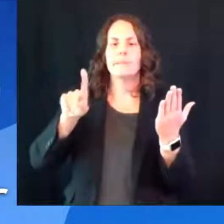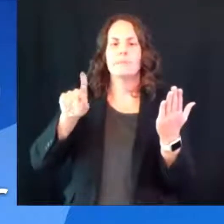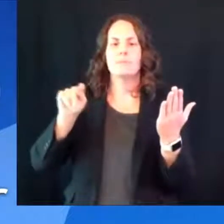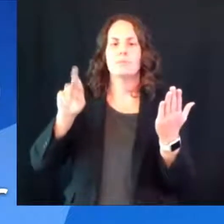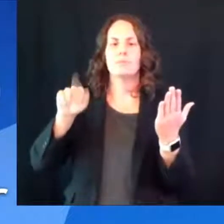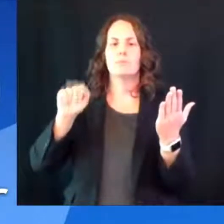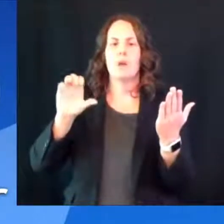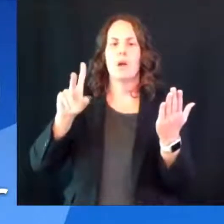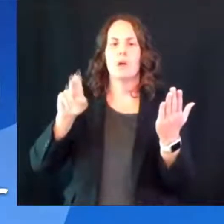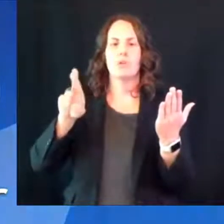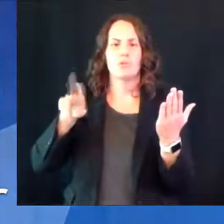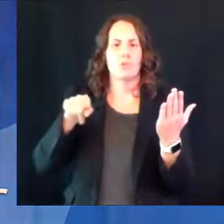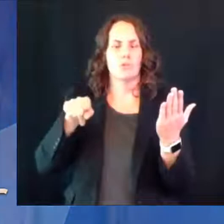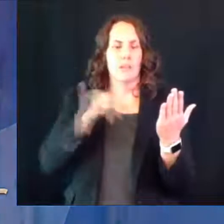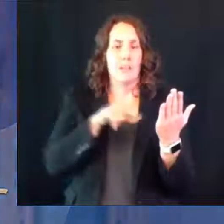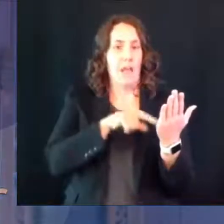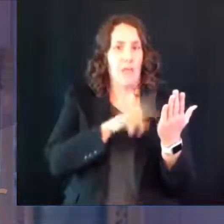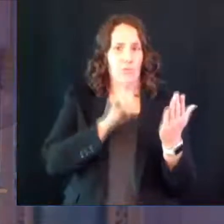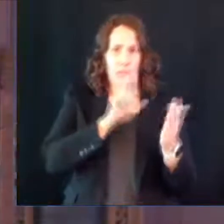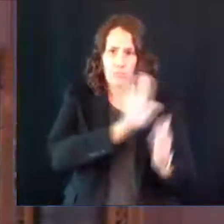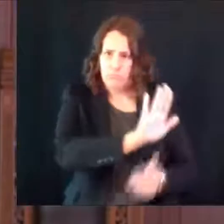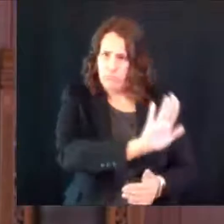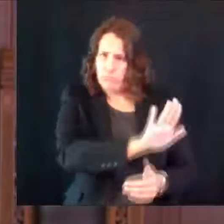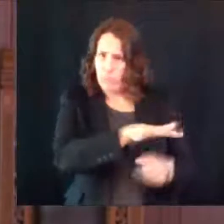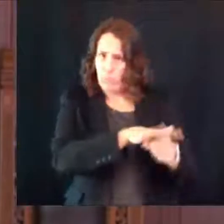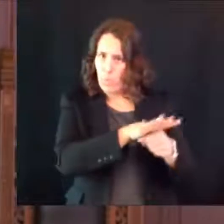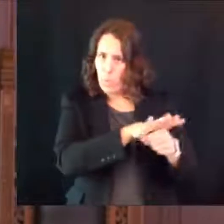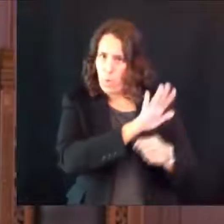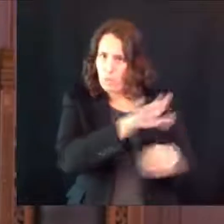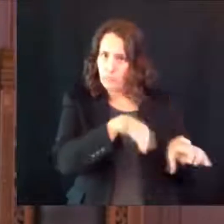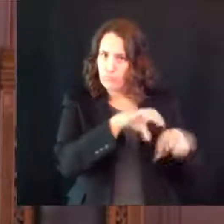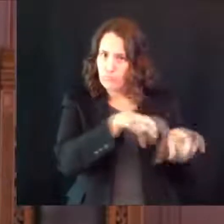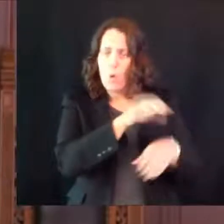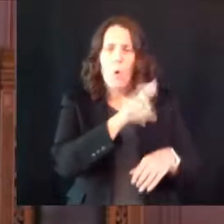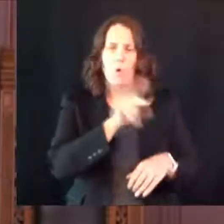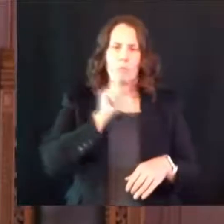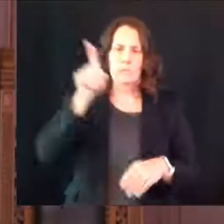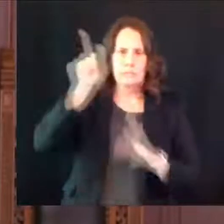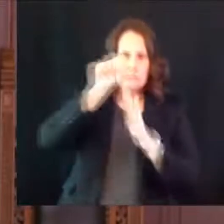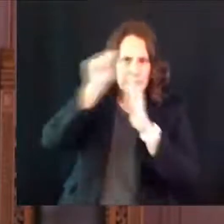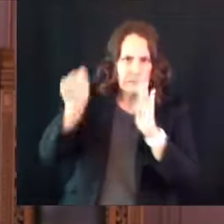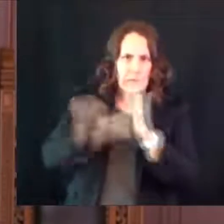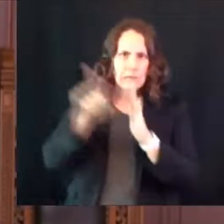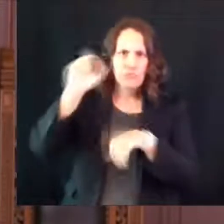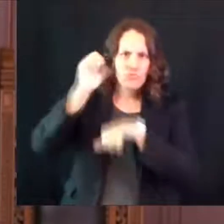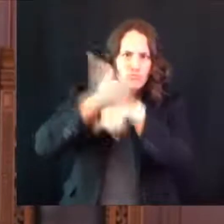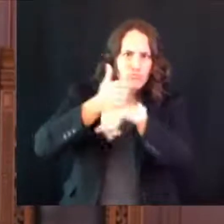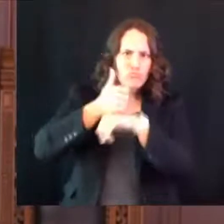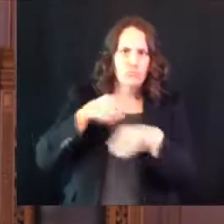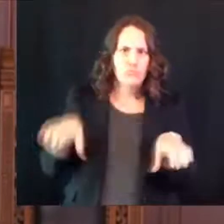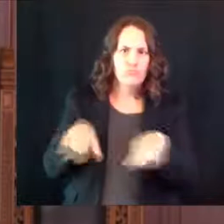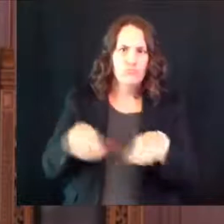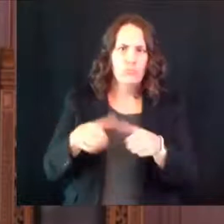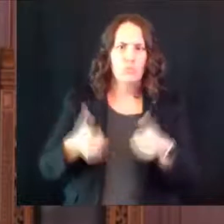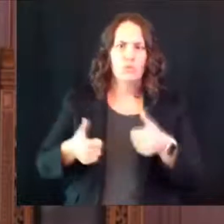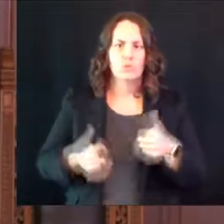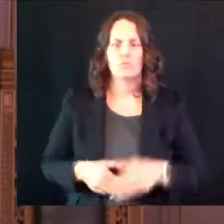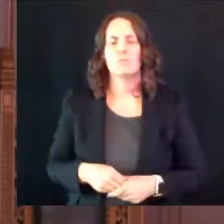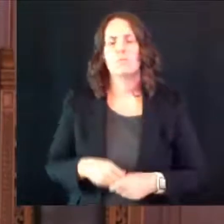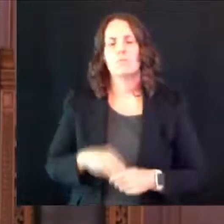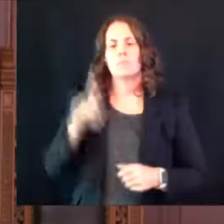It's not something the state does, and so I'm assuming it's something the school districts have decided to use on their